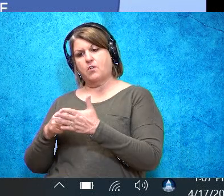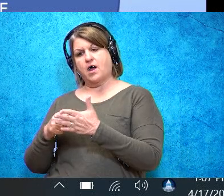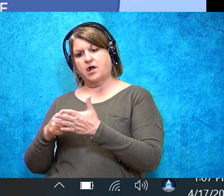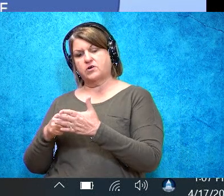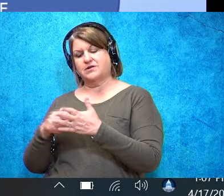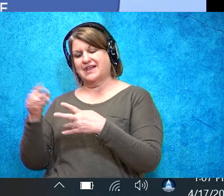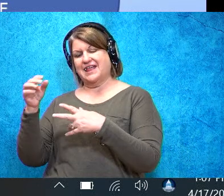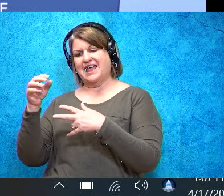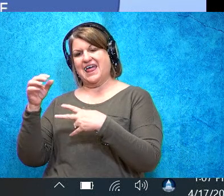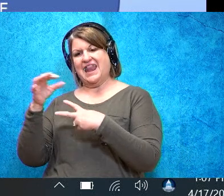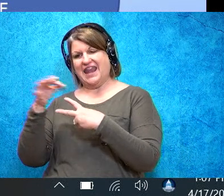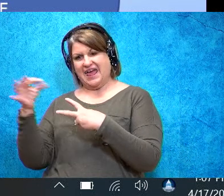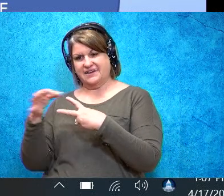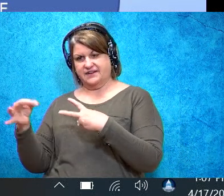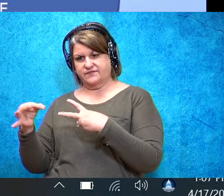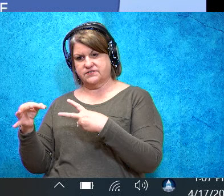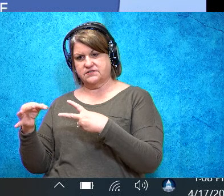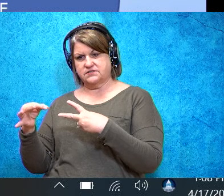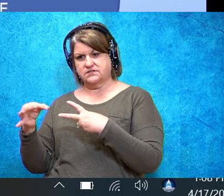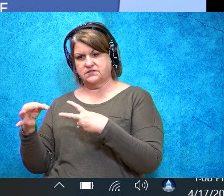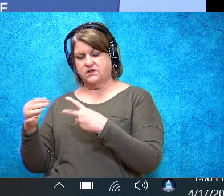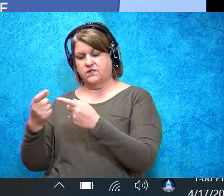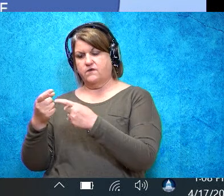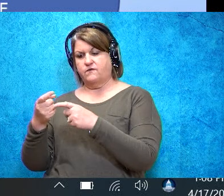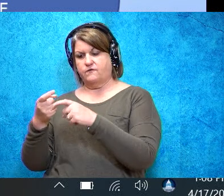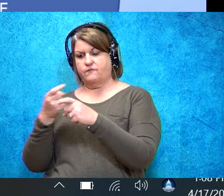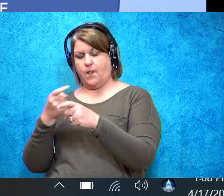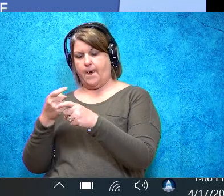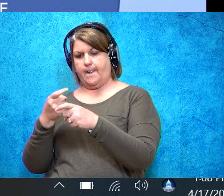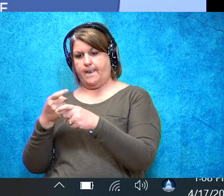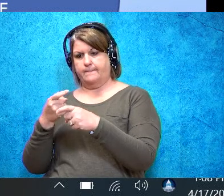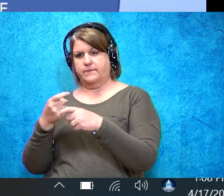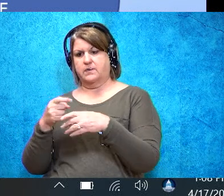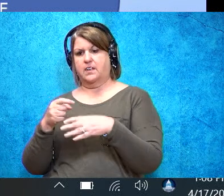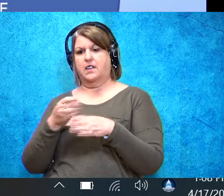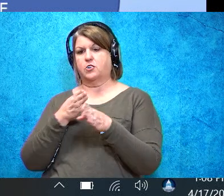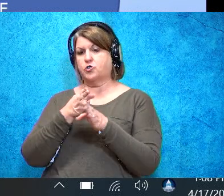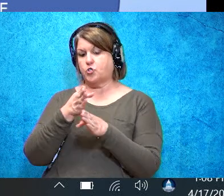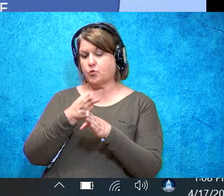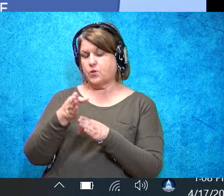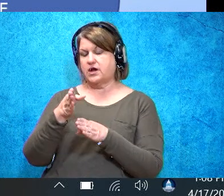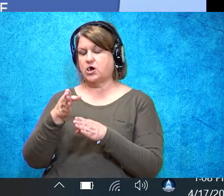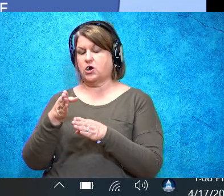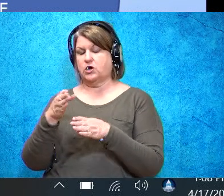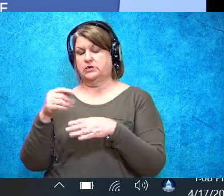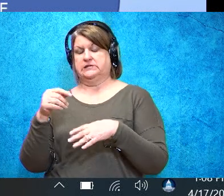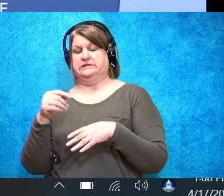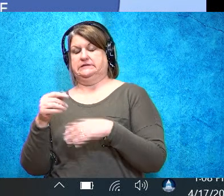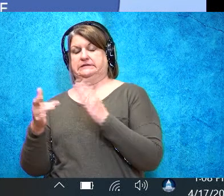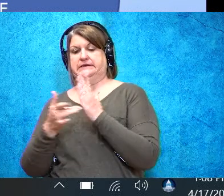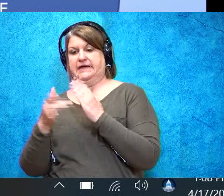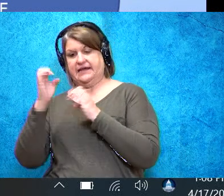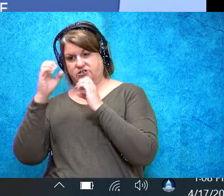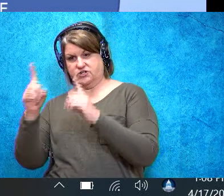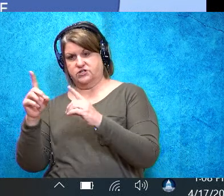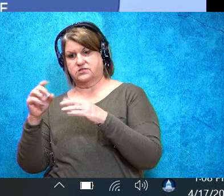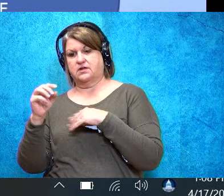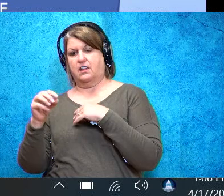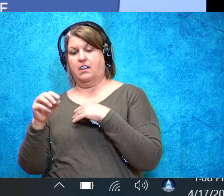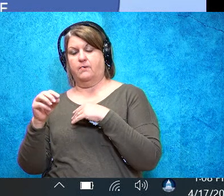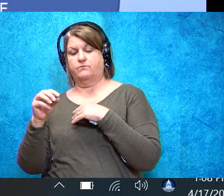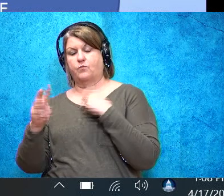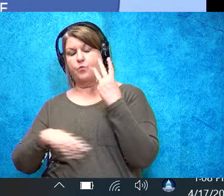electives that must come from one of the following areas of career: tech ed, world or foreign language, and fine arts.